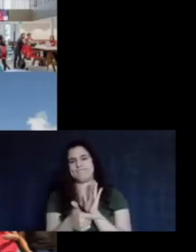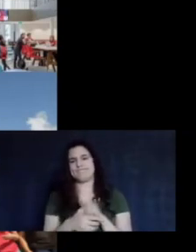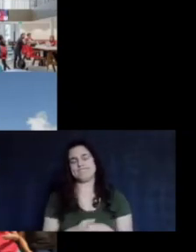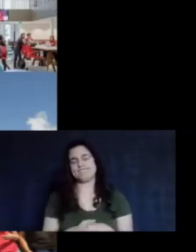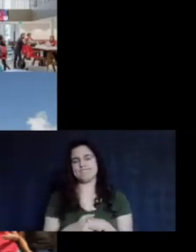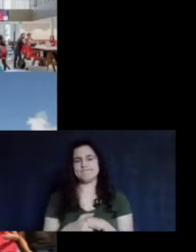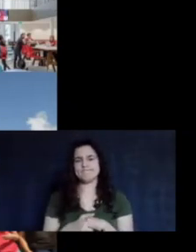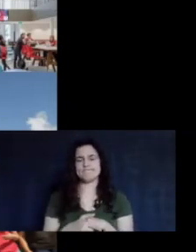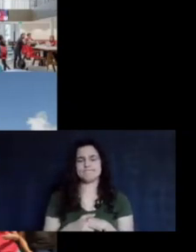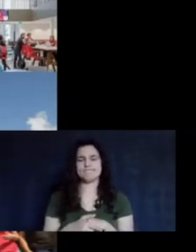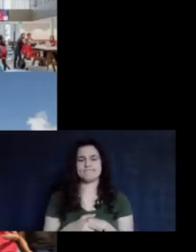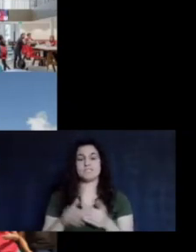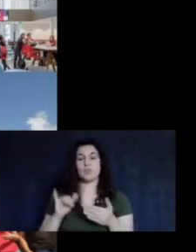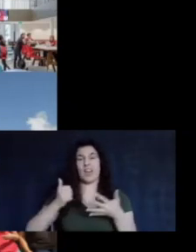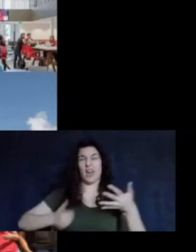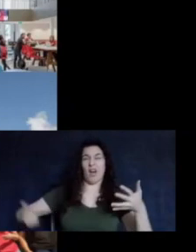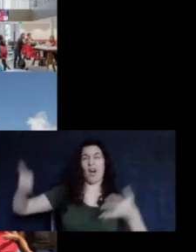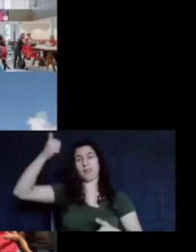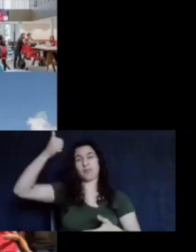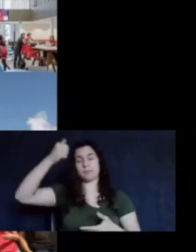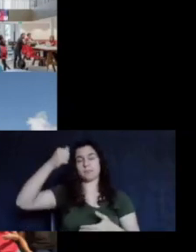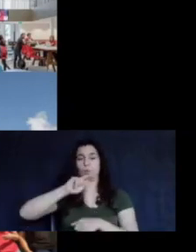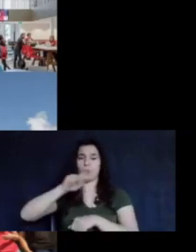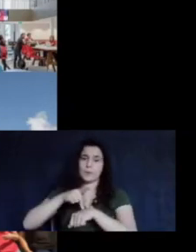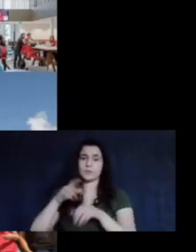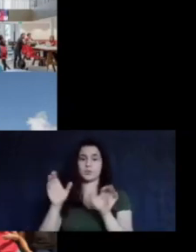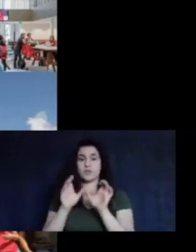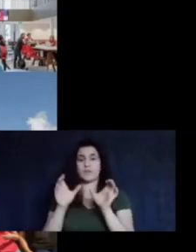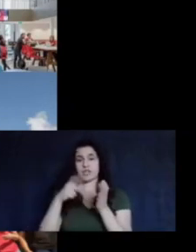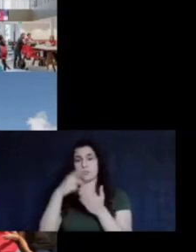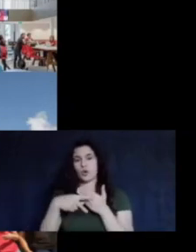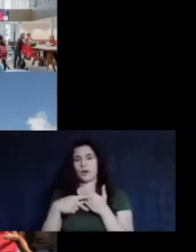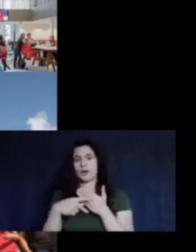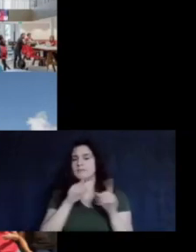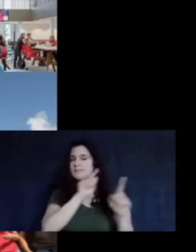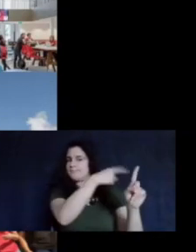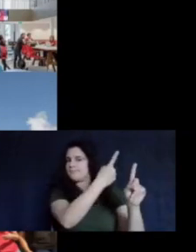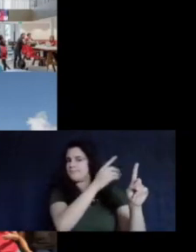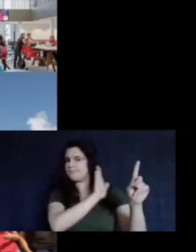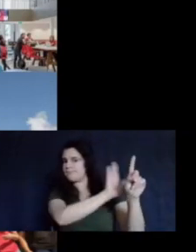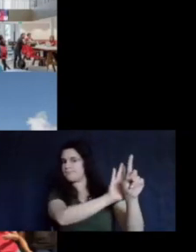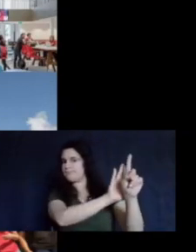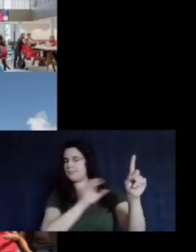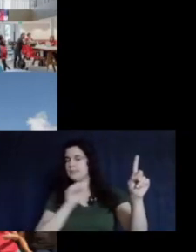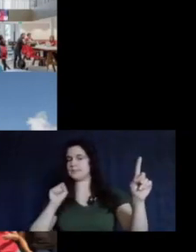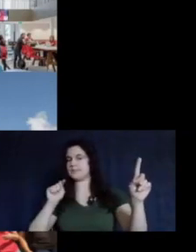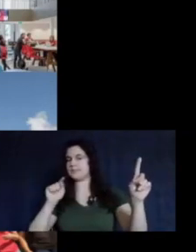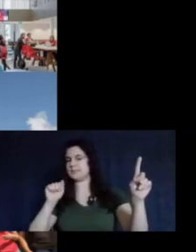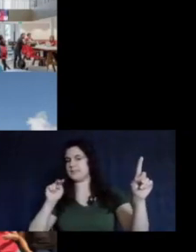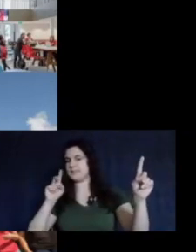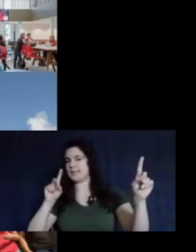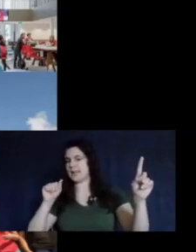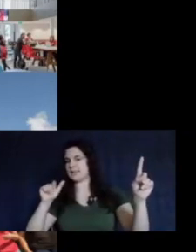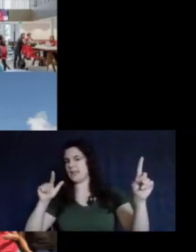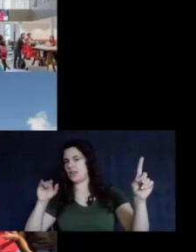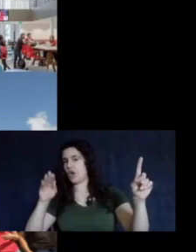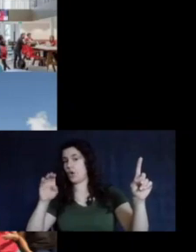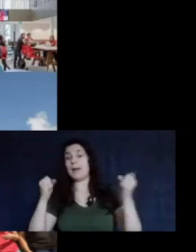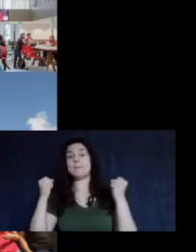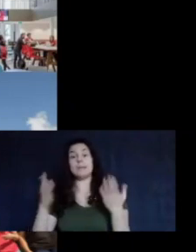So superintendent and principal certification programs are standalone. And many of our students in our program come from